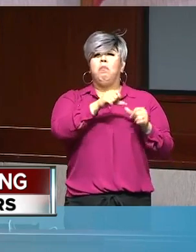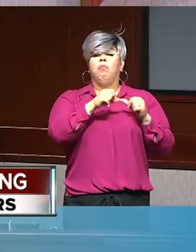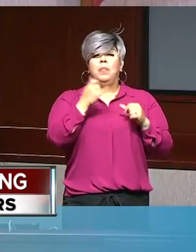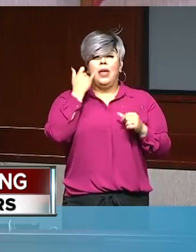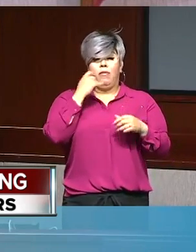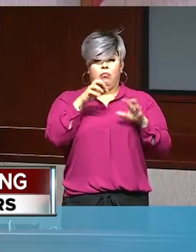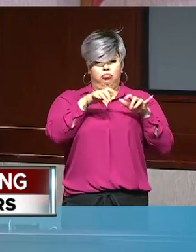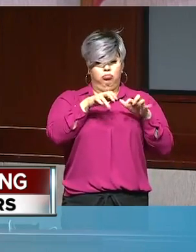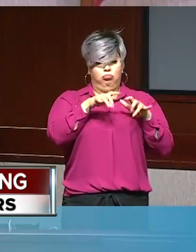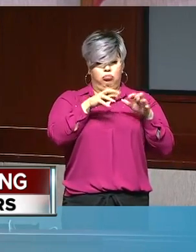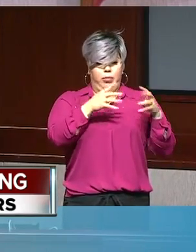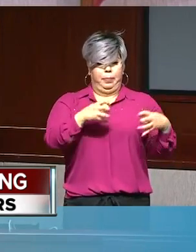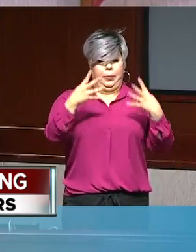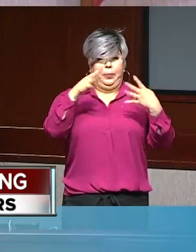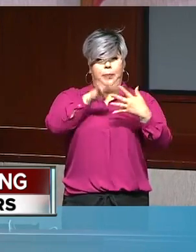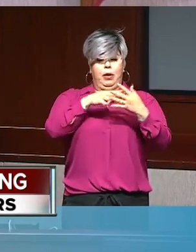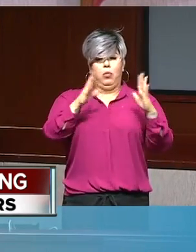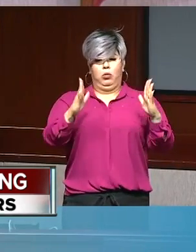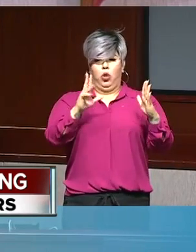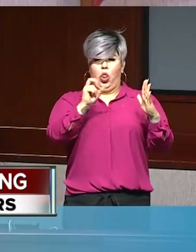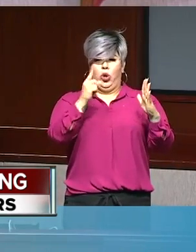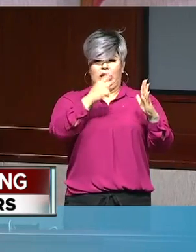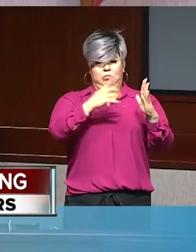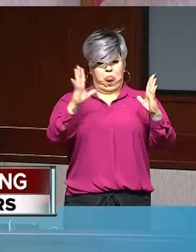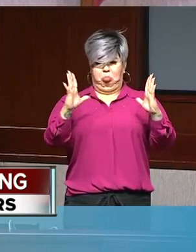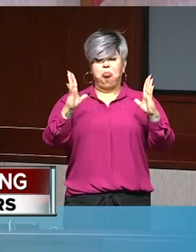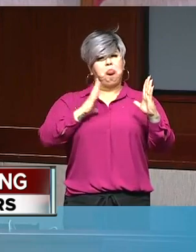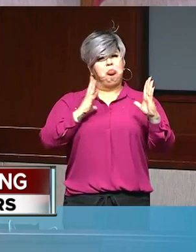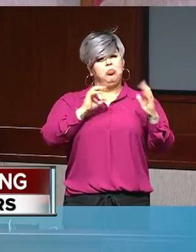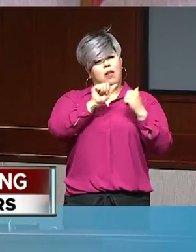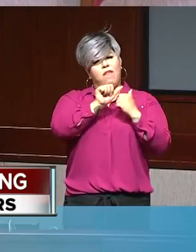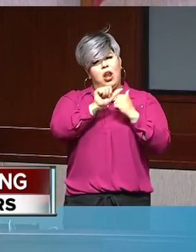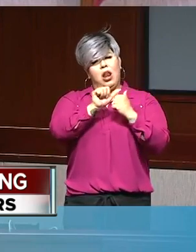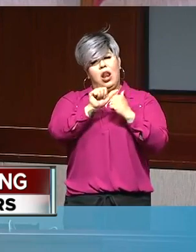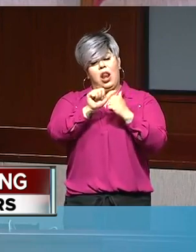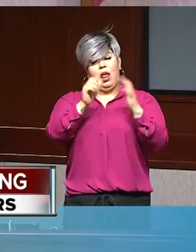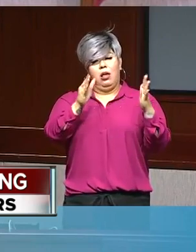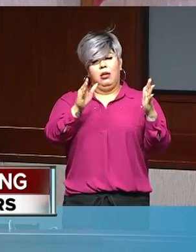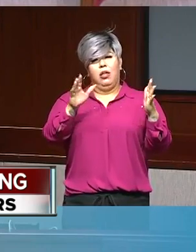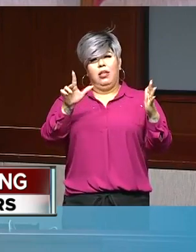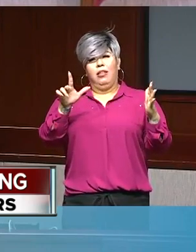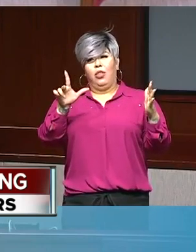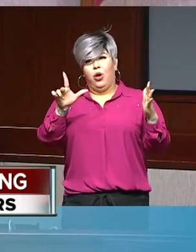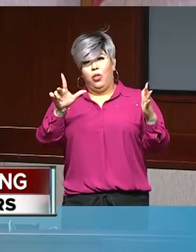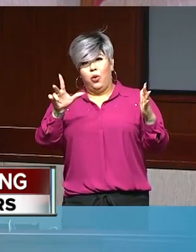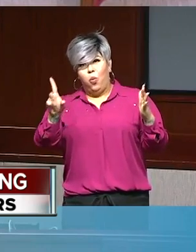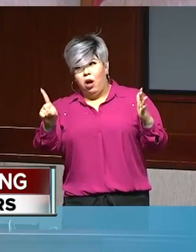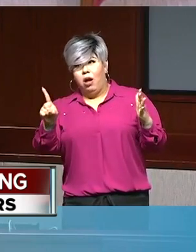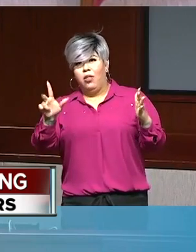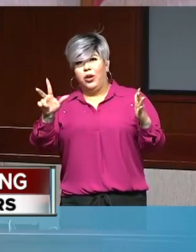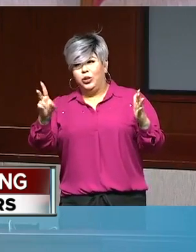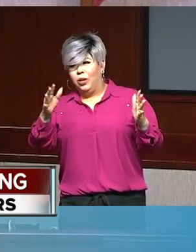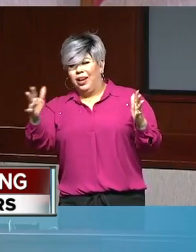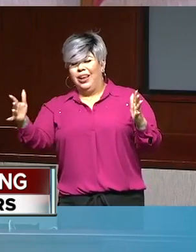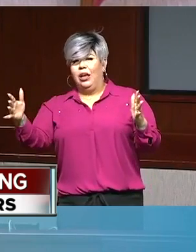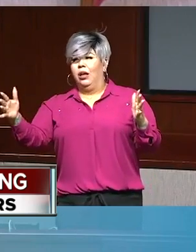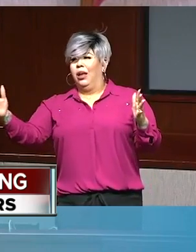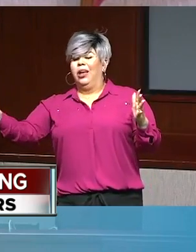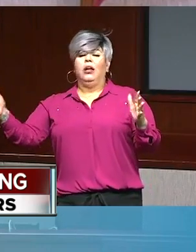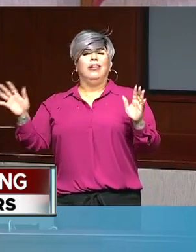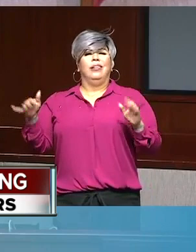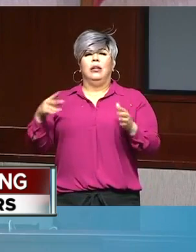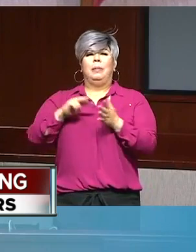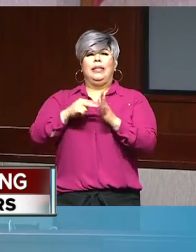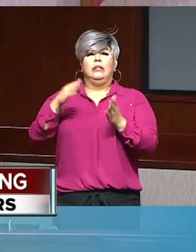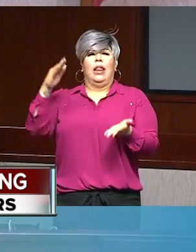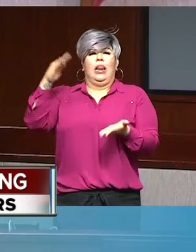days out, but with any forecast, beyond that 30 days, it is not as reliable, and that rerunning it every 30 days